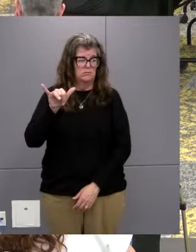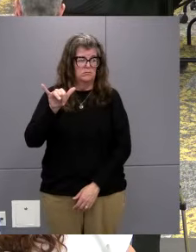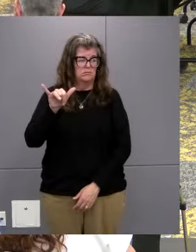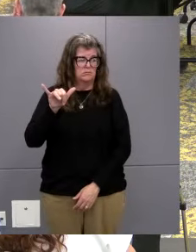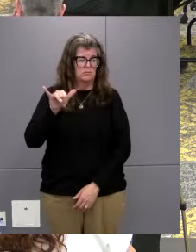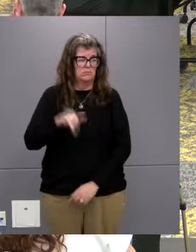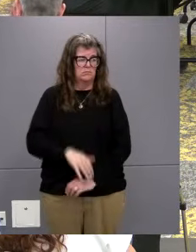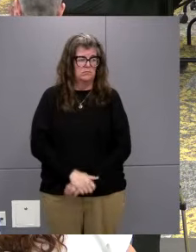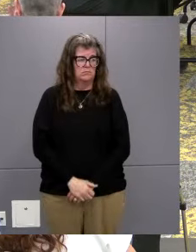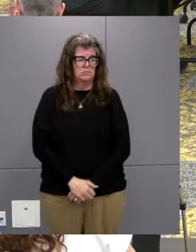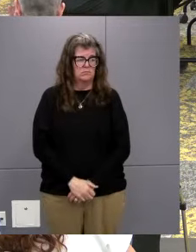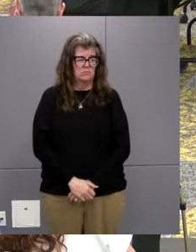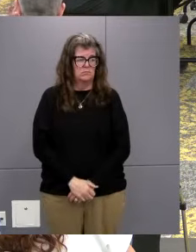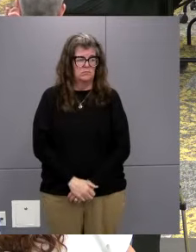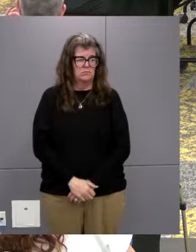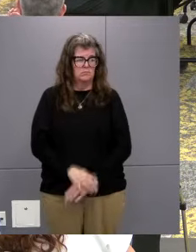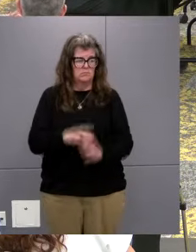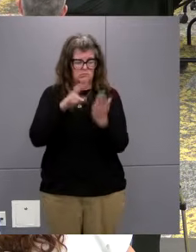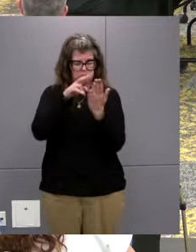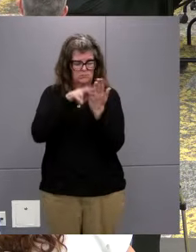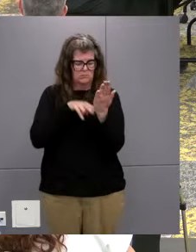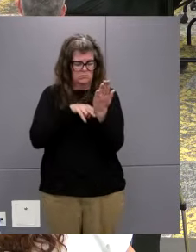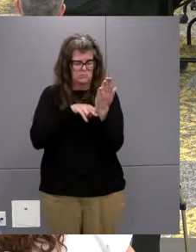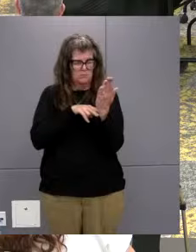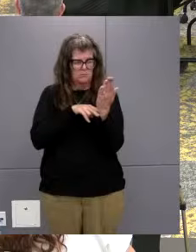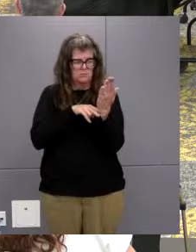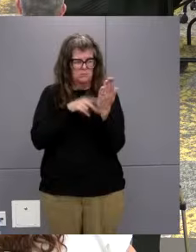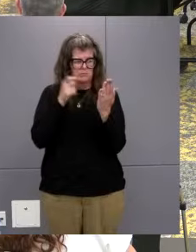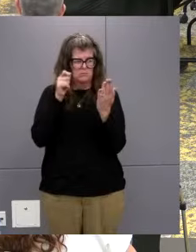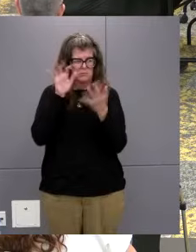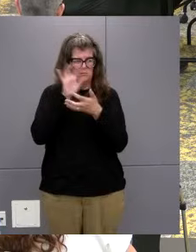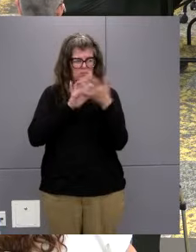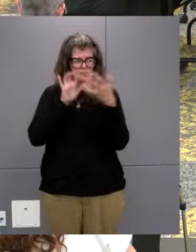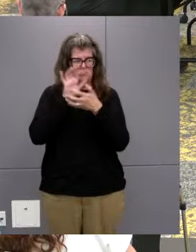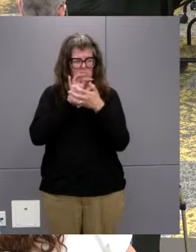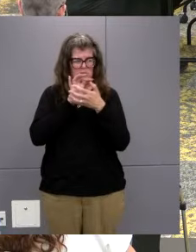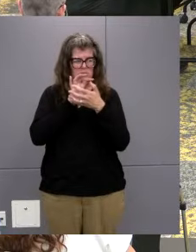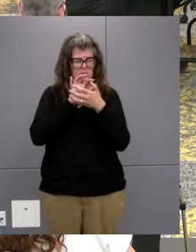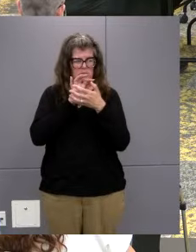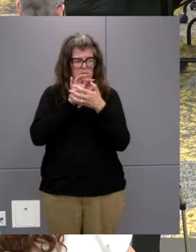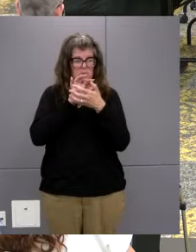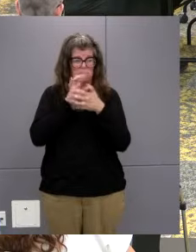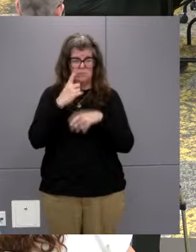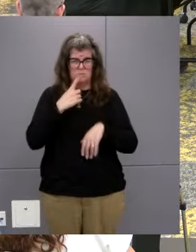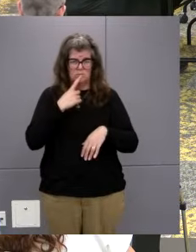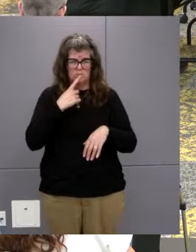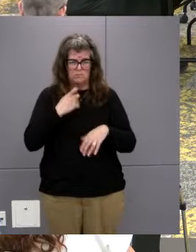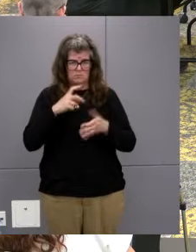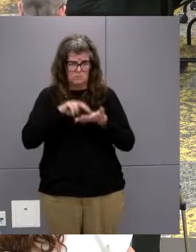Okay, I guess I'm a little confused here. Okay, red means it's new,